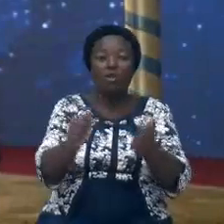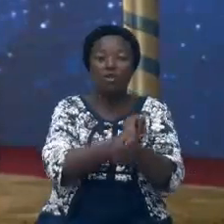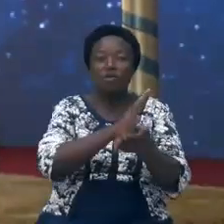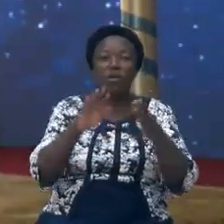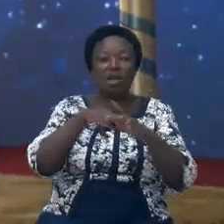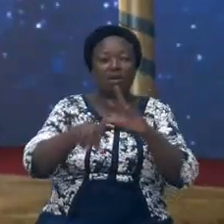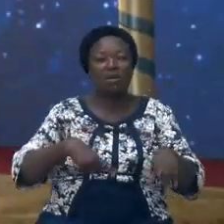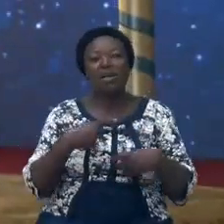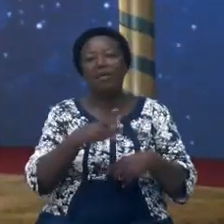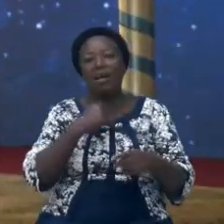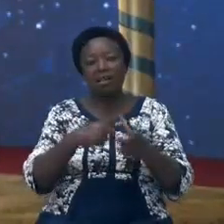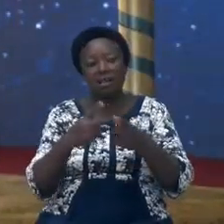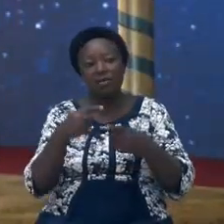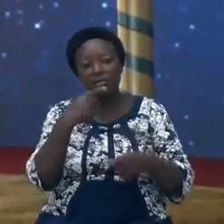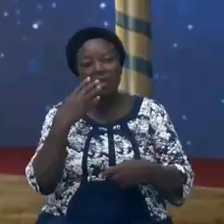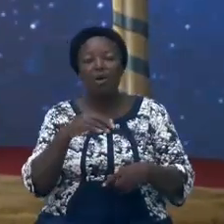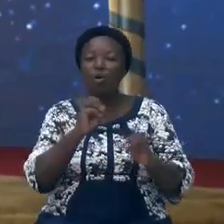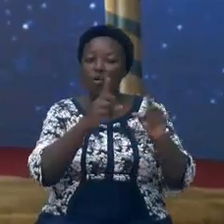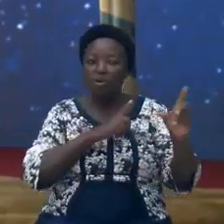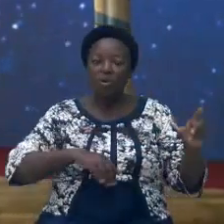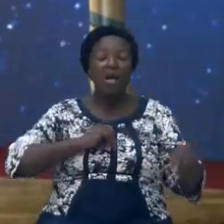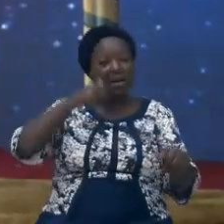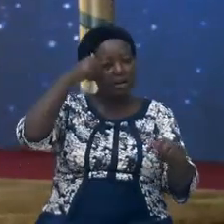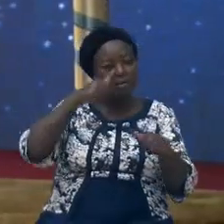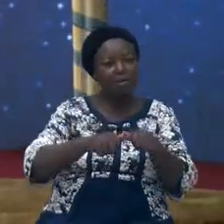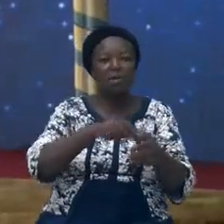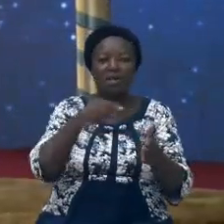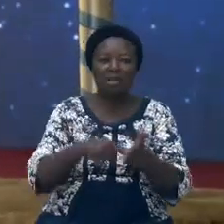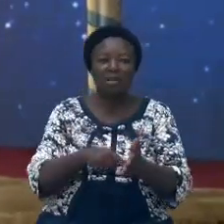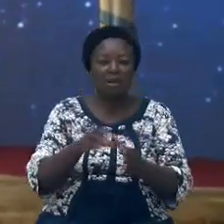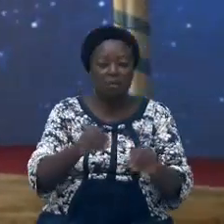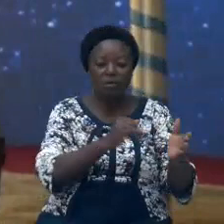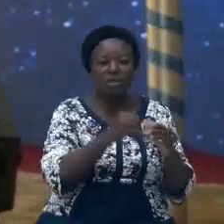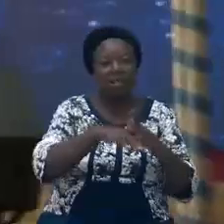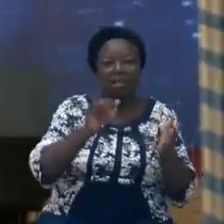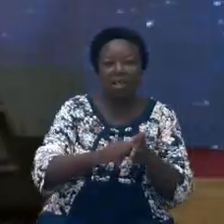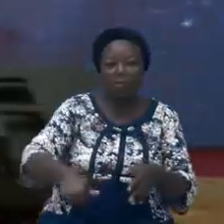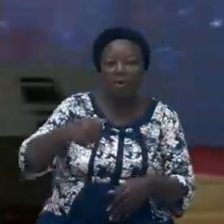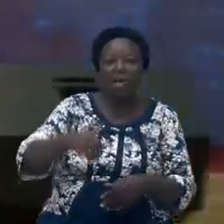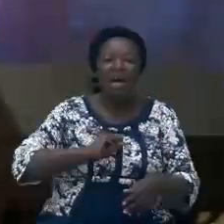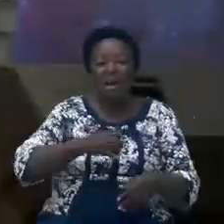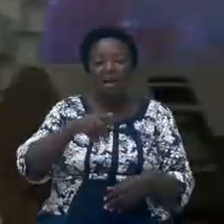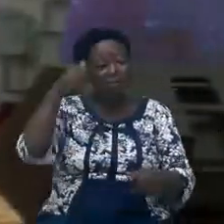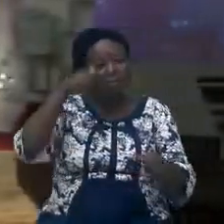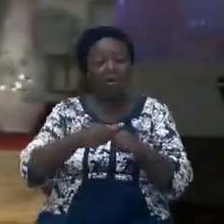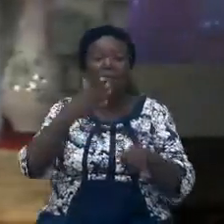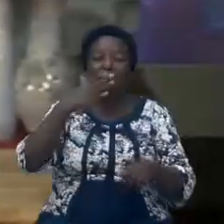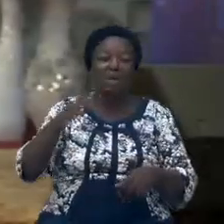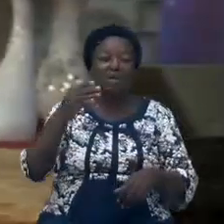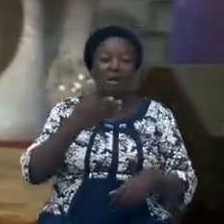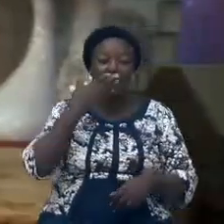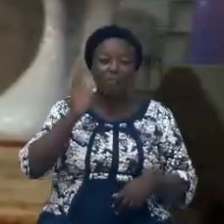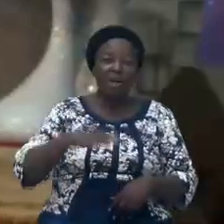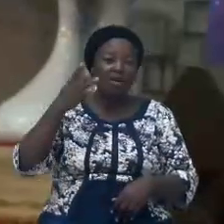impossibility all destroyed in your life and then you say oh lord i remember this put it in that